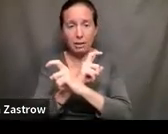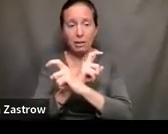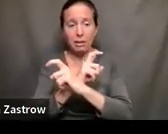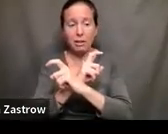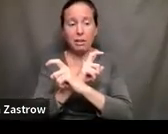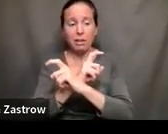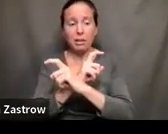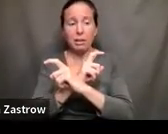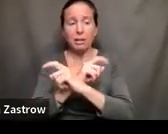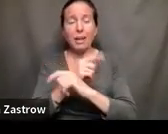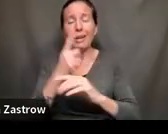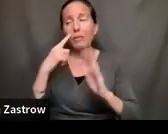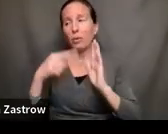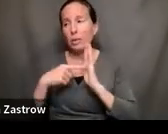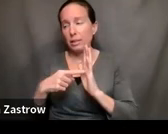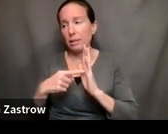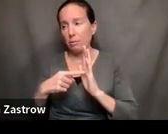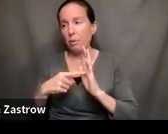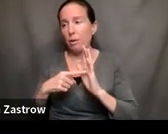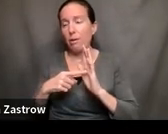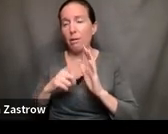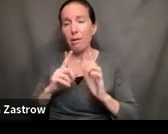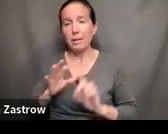in a self-contained classroom